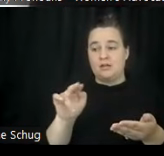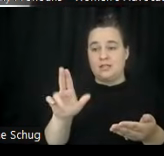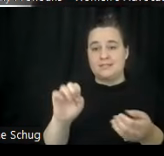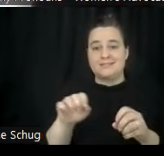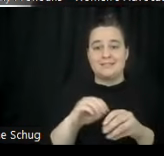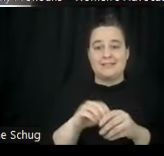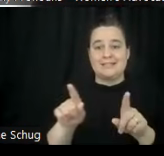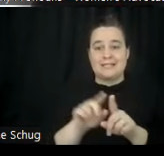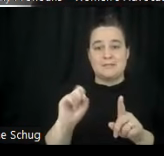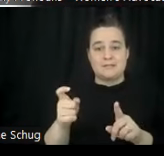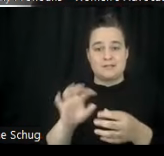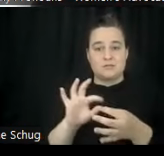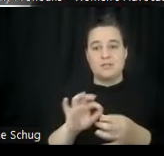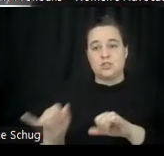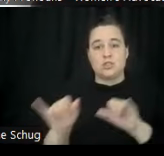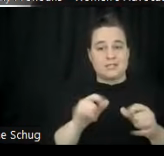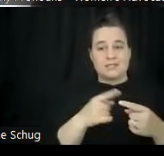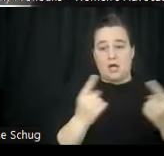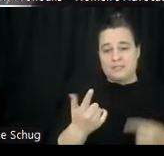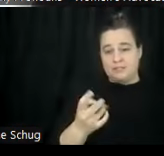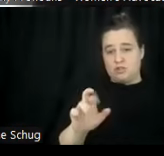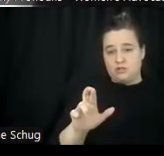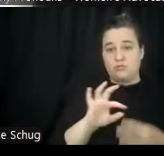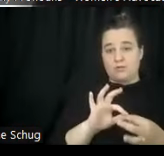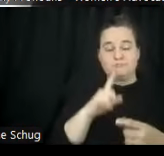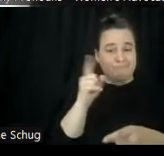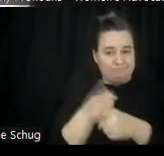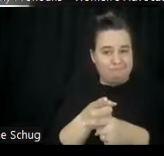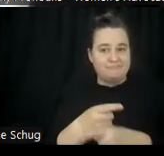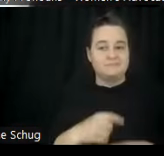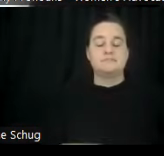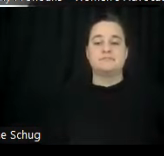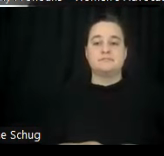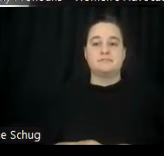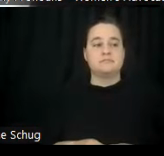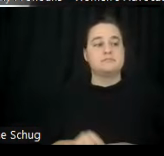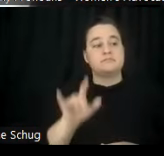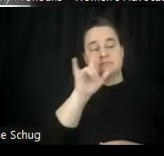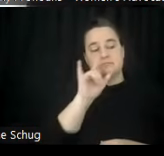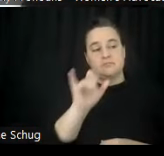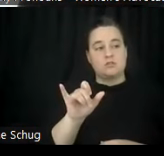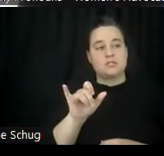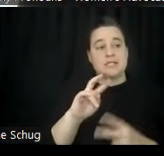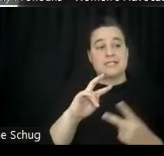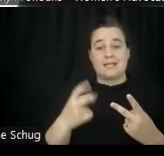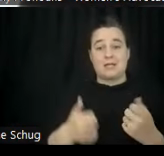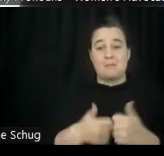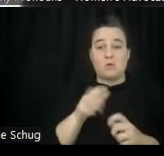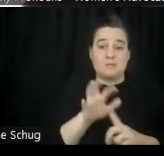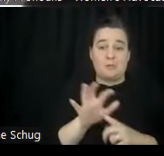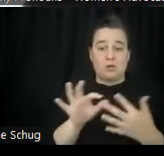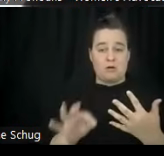just as there isn't for opposite gender relationships, which is absolutely true. It looks like the second most popular option